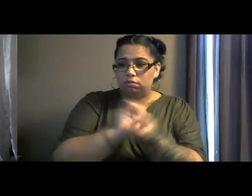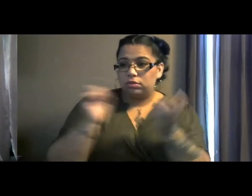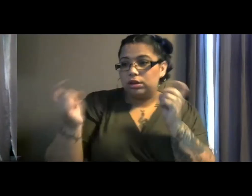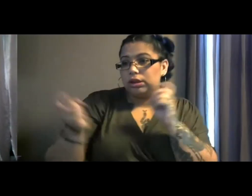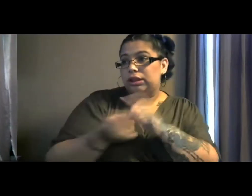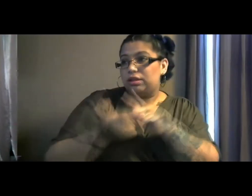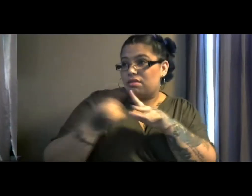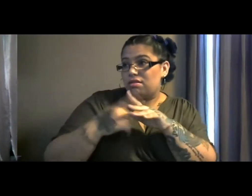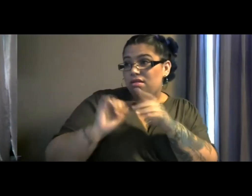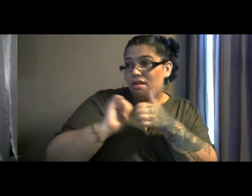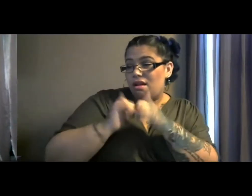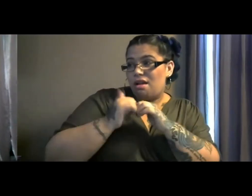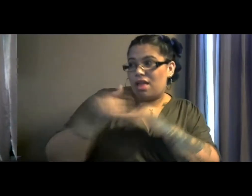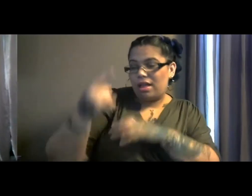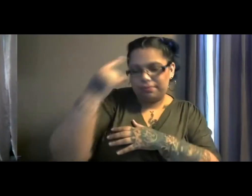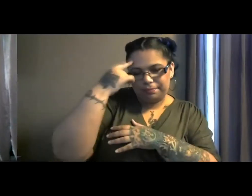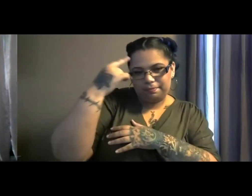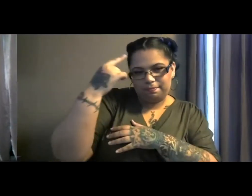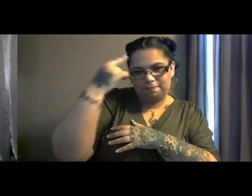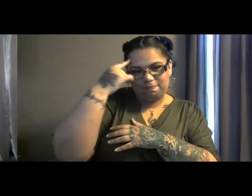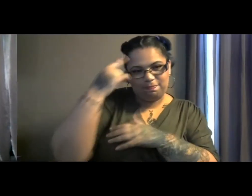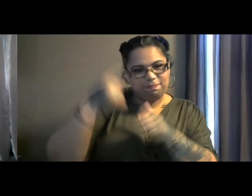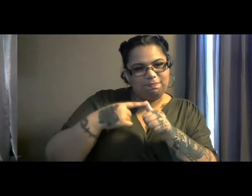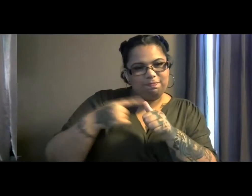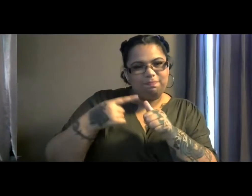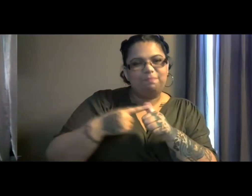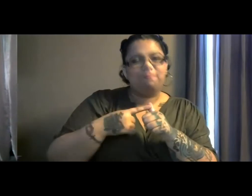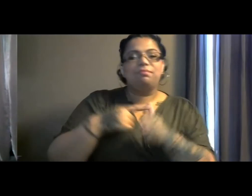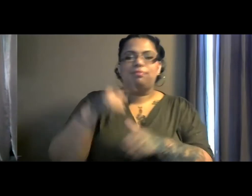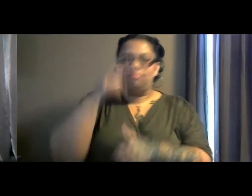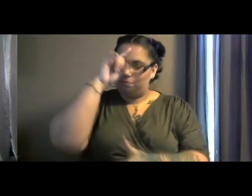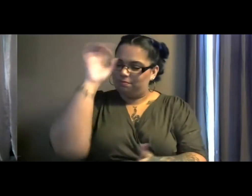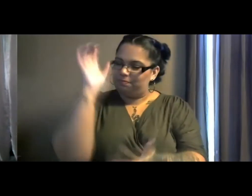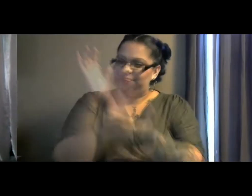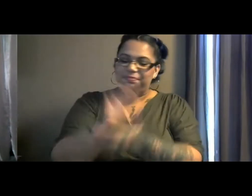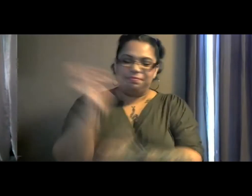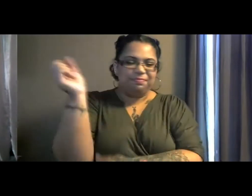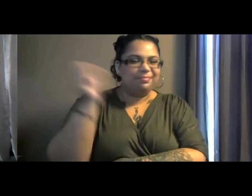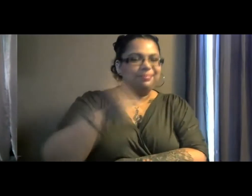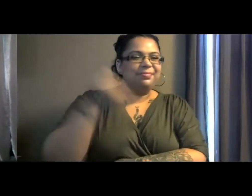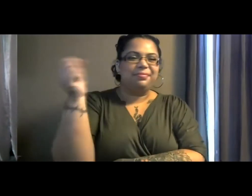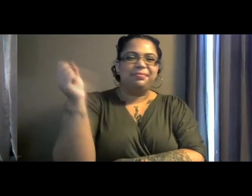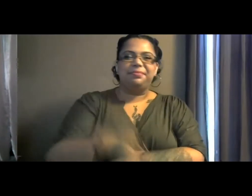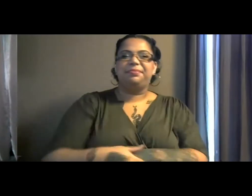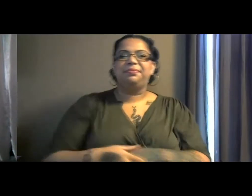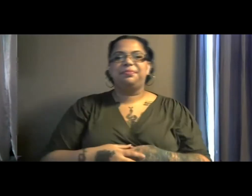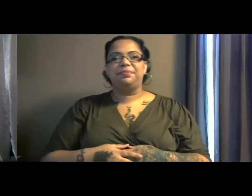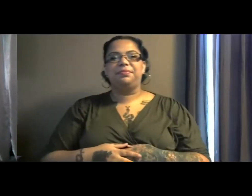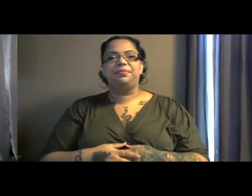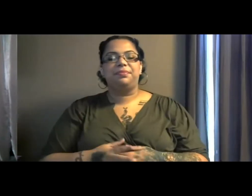your mind. You better believe it.